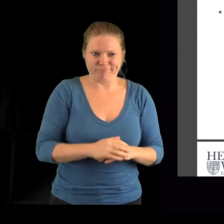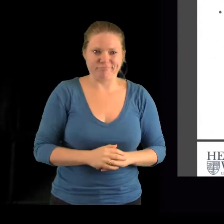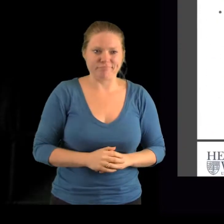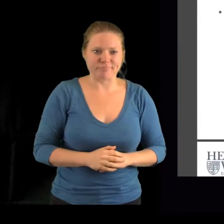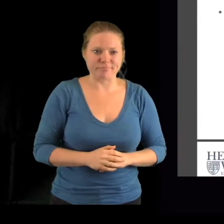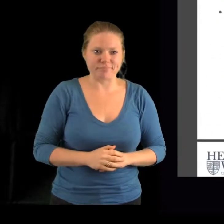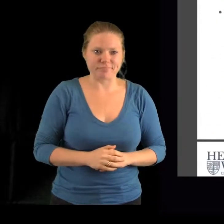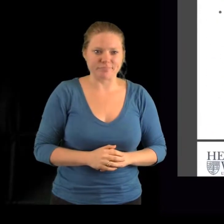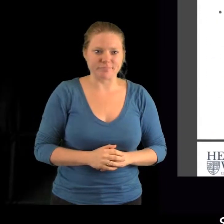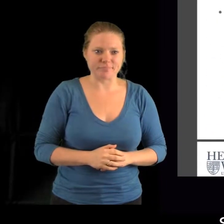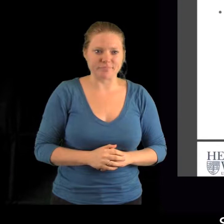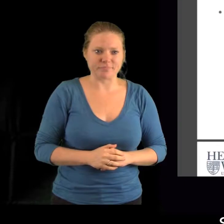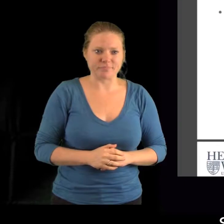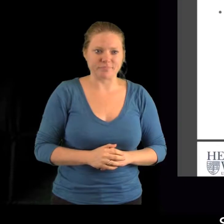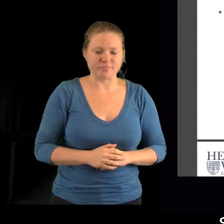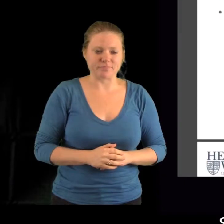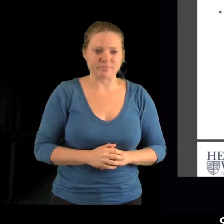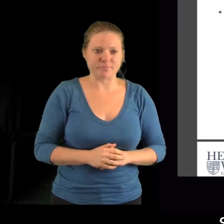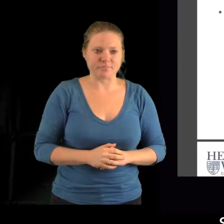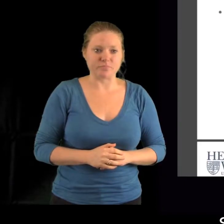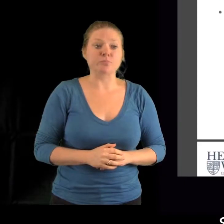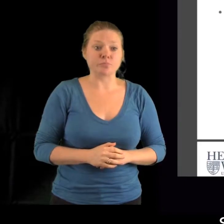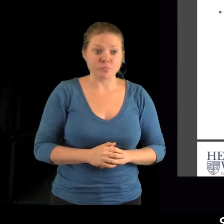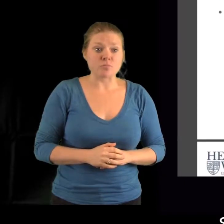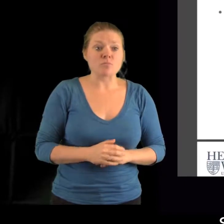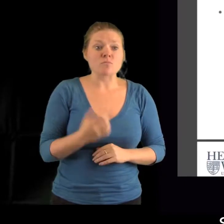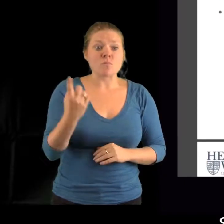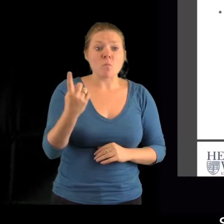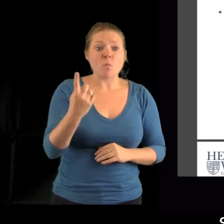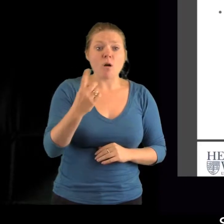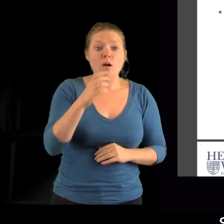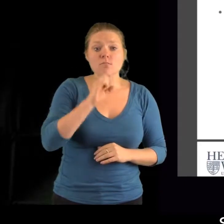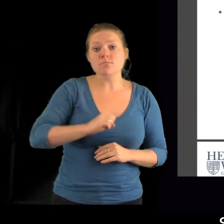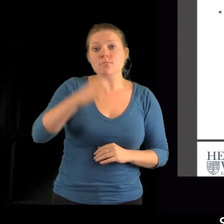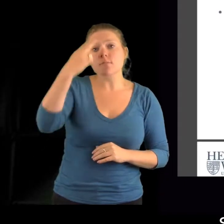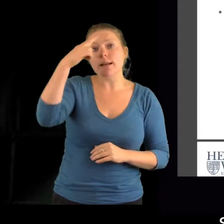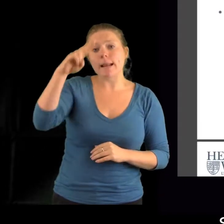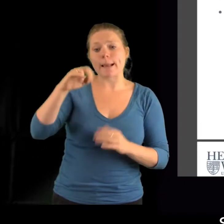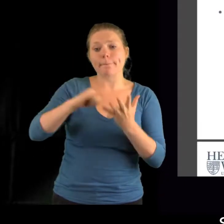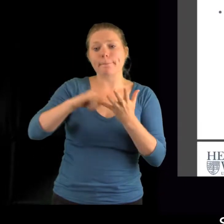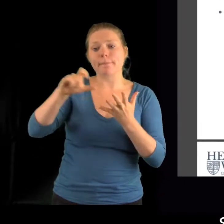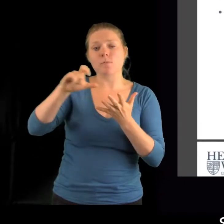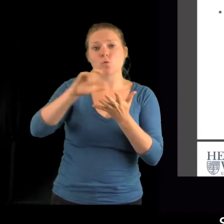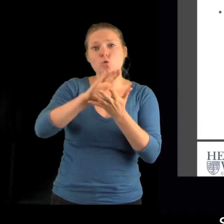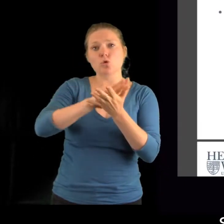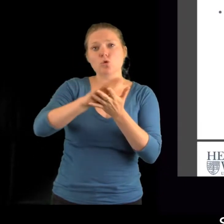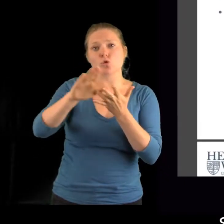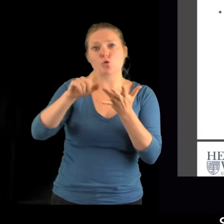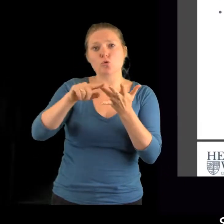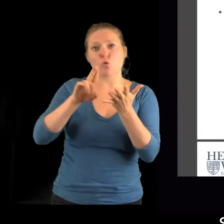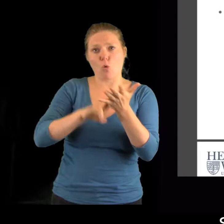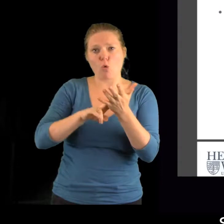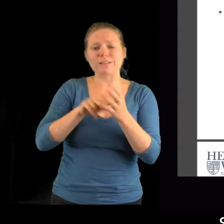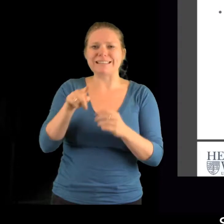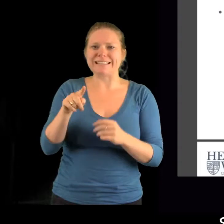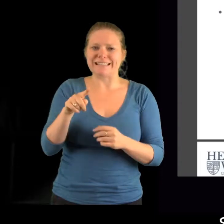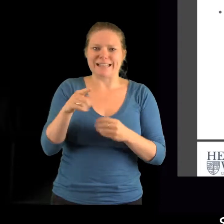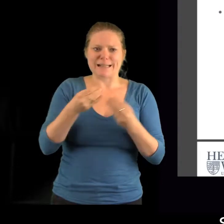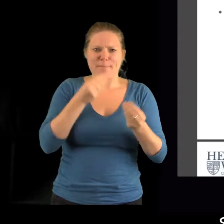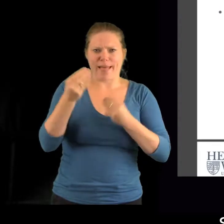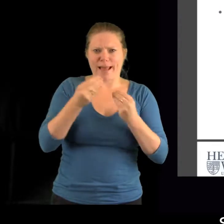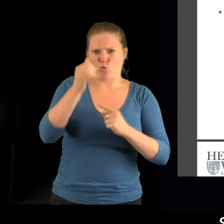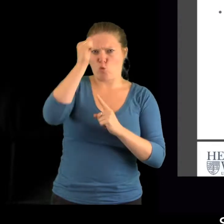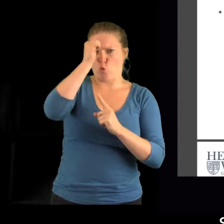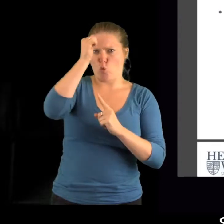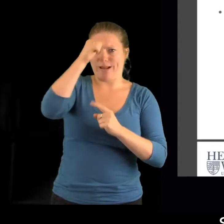Okay. So Schoen describes knowing in action. It's the professional knowledge that a